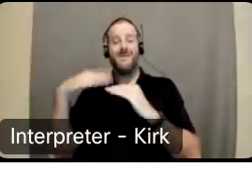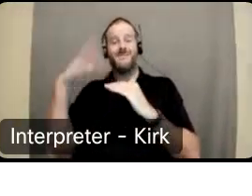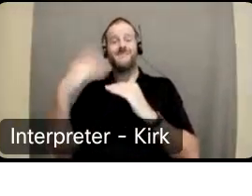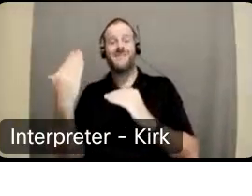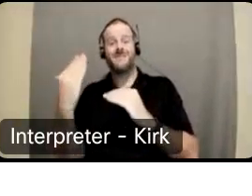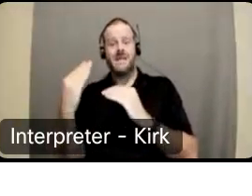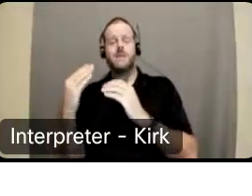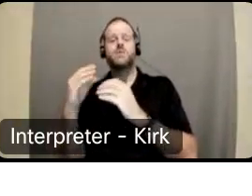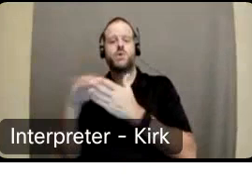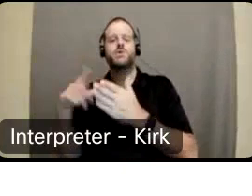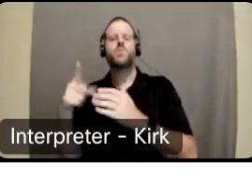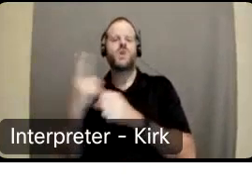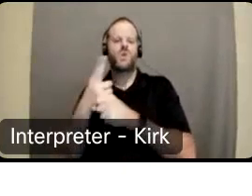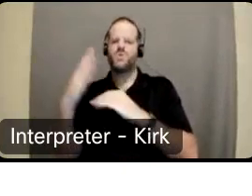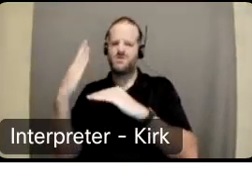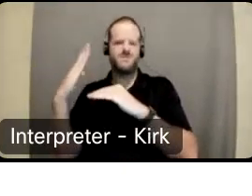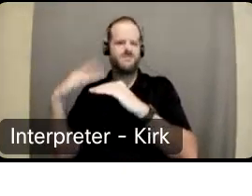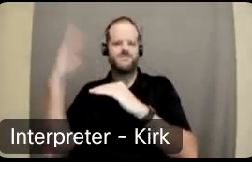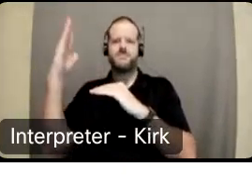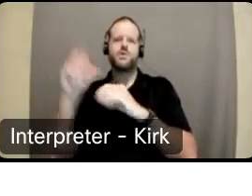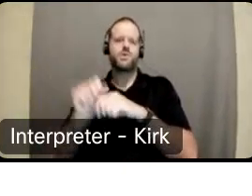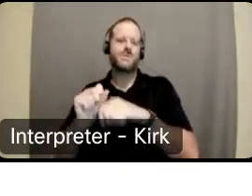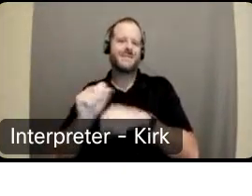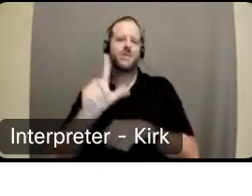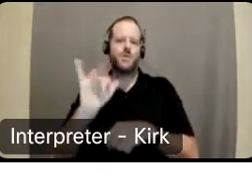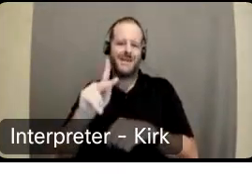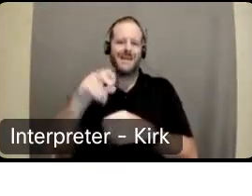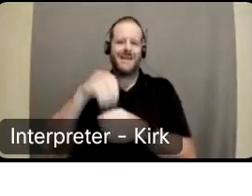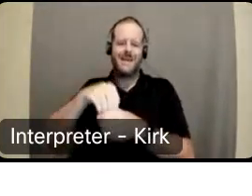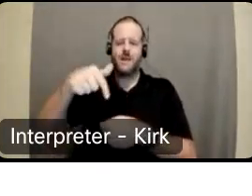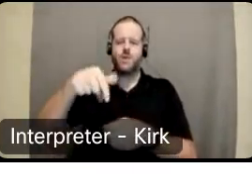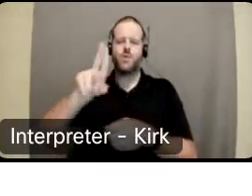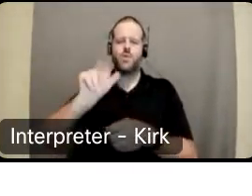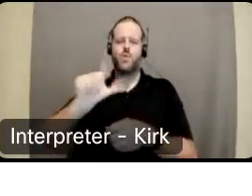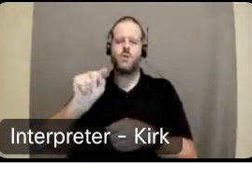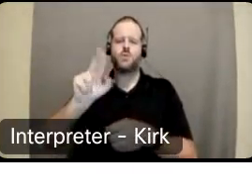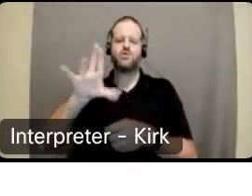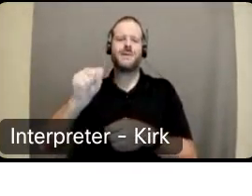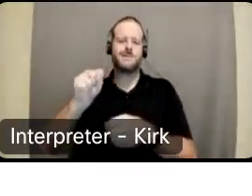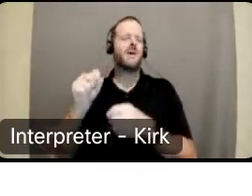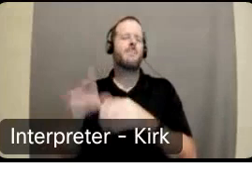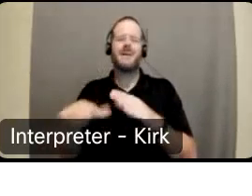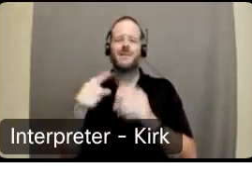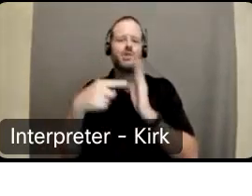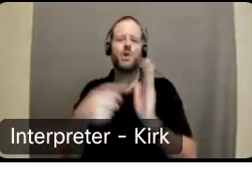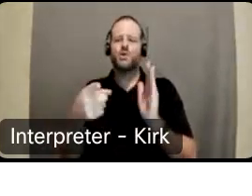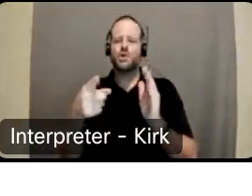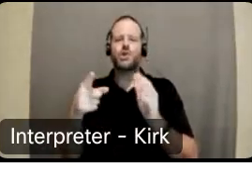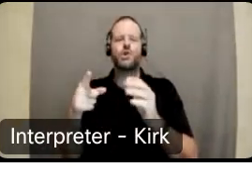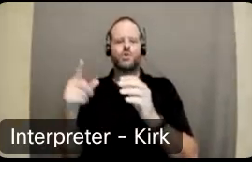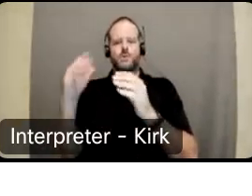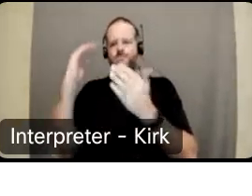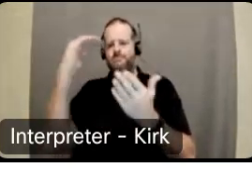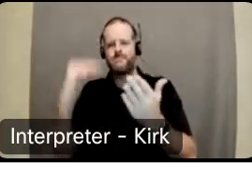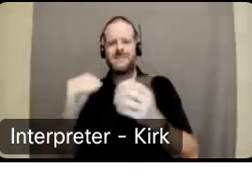students, we've used that as a threshold to send you a link in Qualtrics that basically shows you descriptive statistics of how